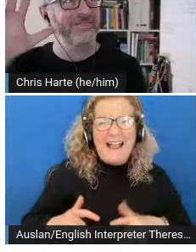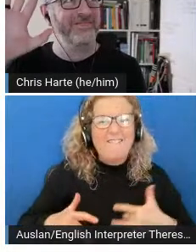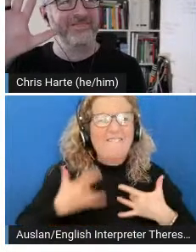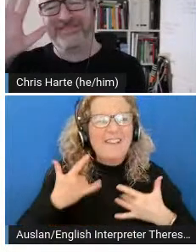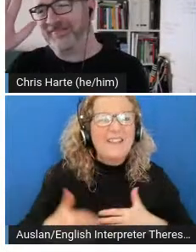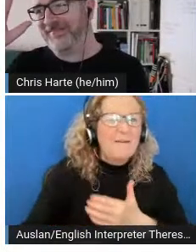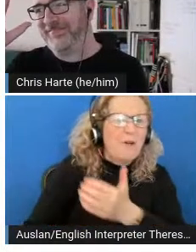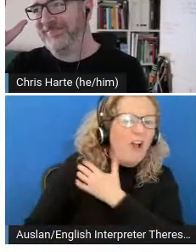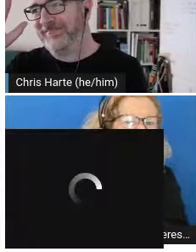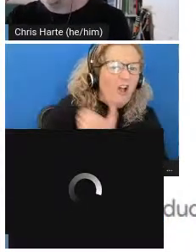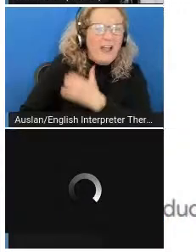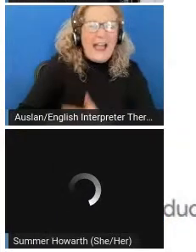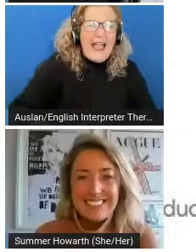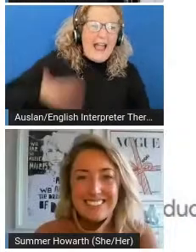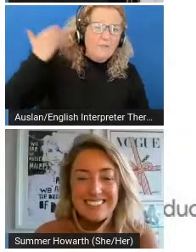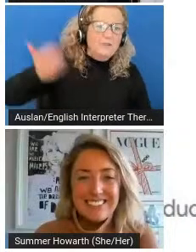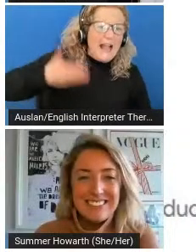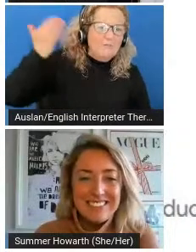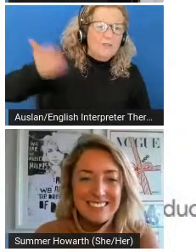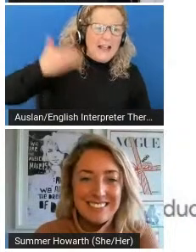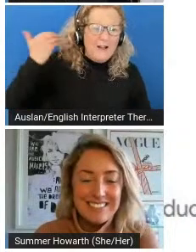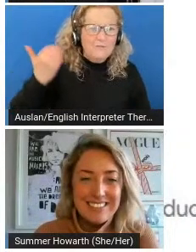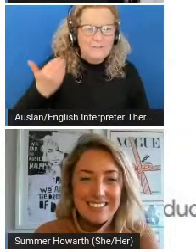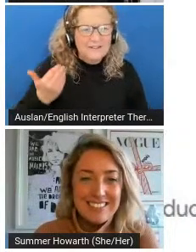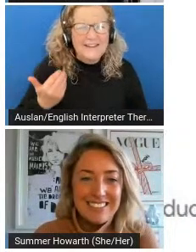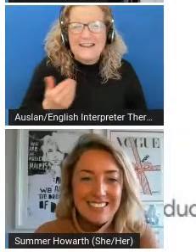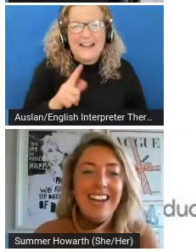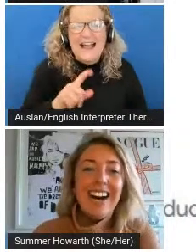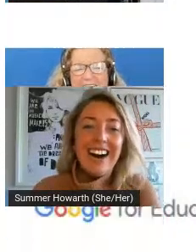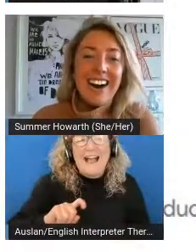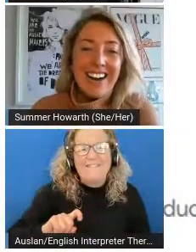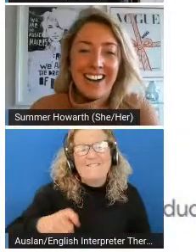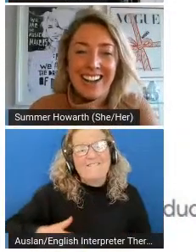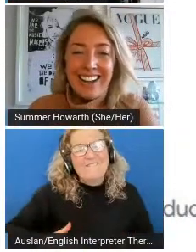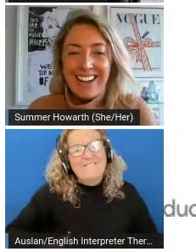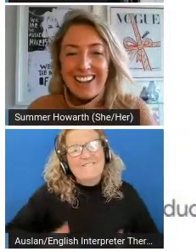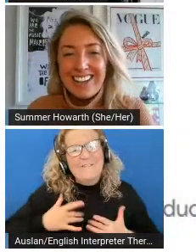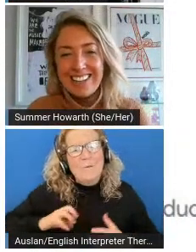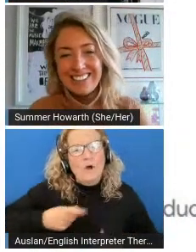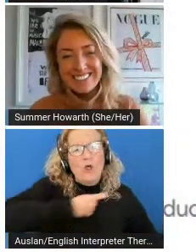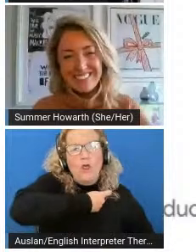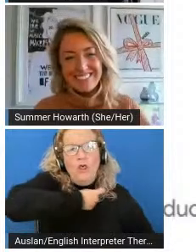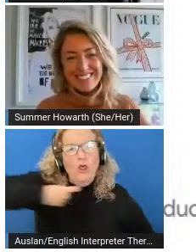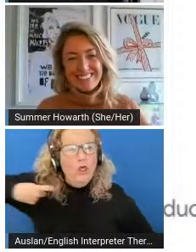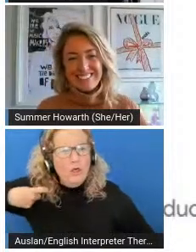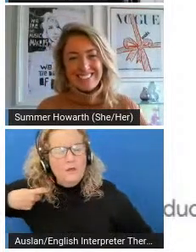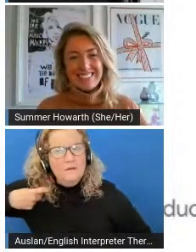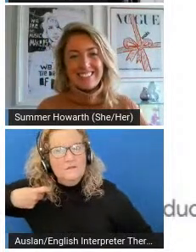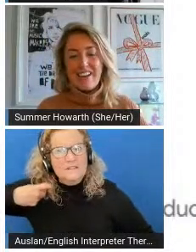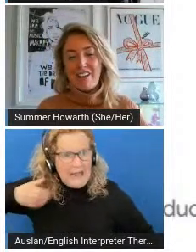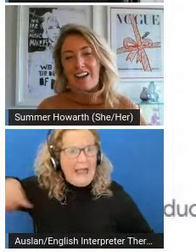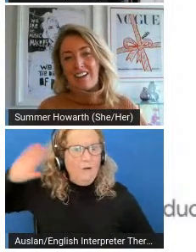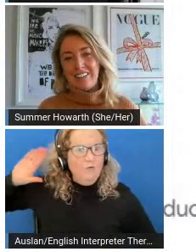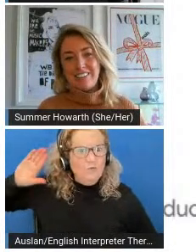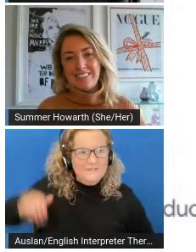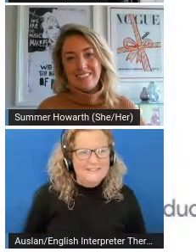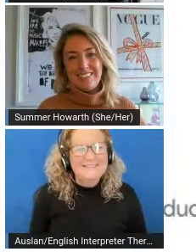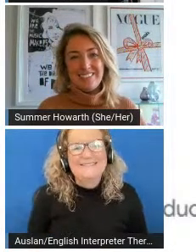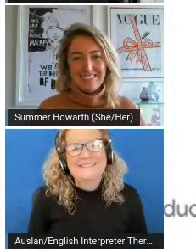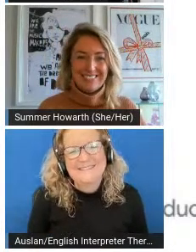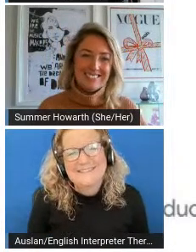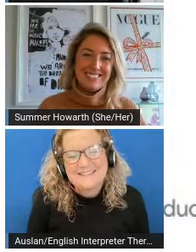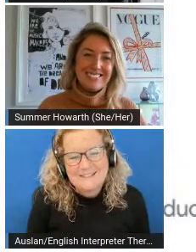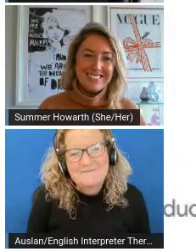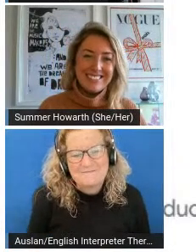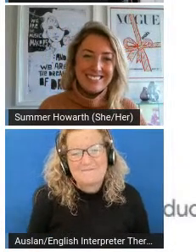happening. I feel like it's more of like a hook and pull than a tap. So, yeah. Thanks,